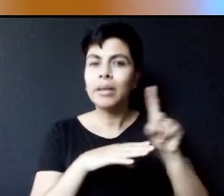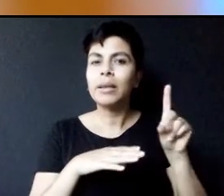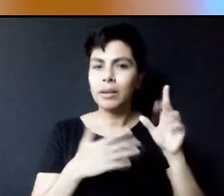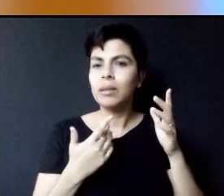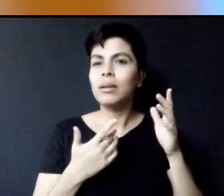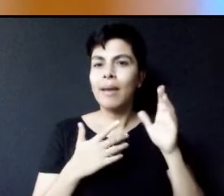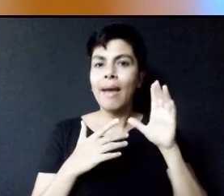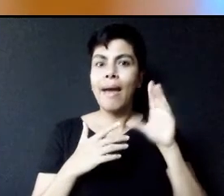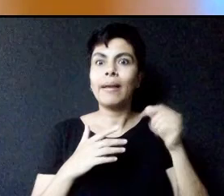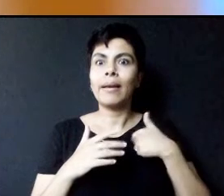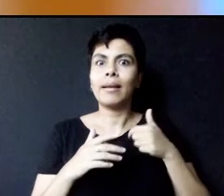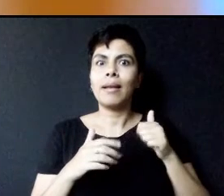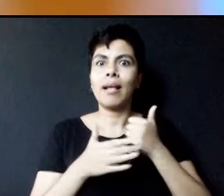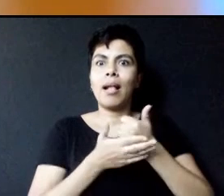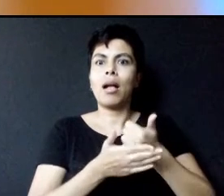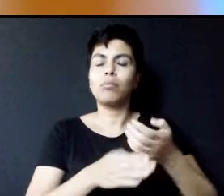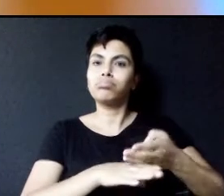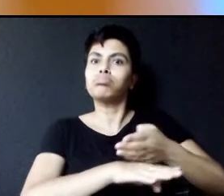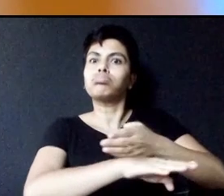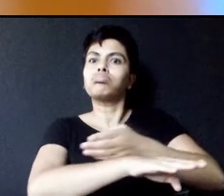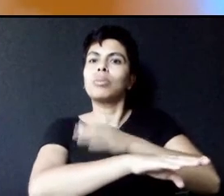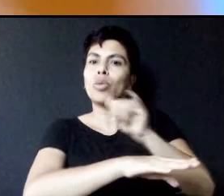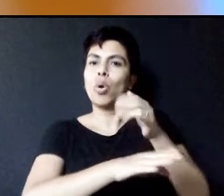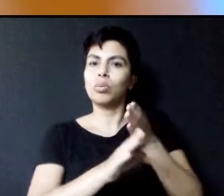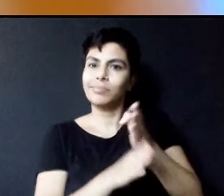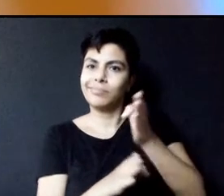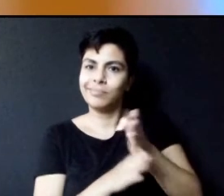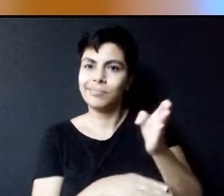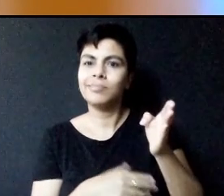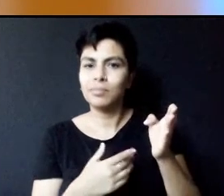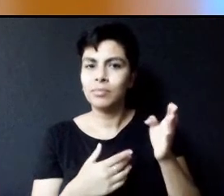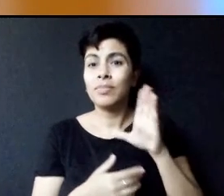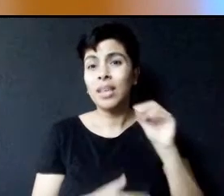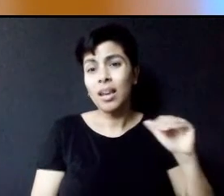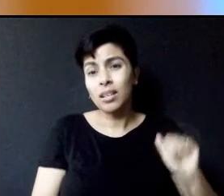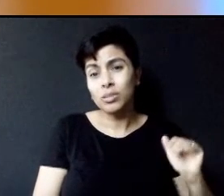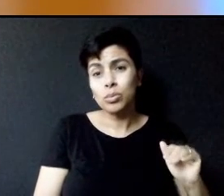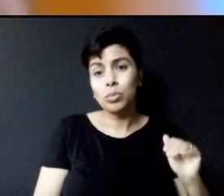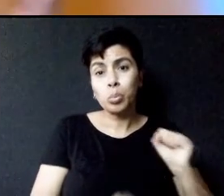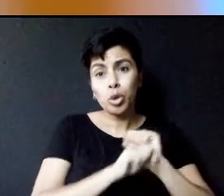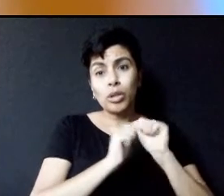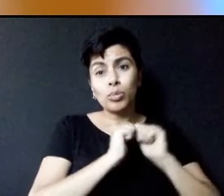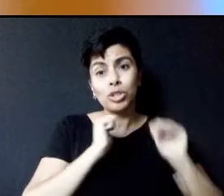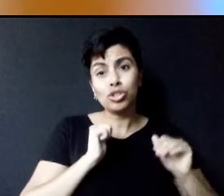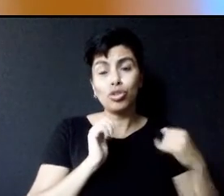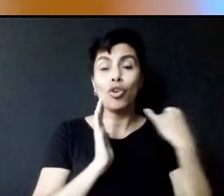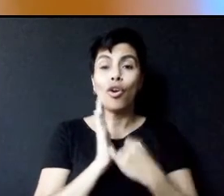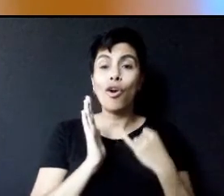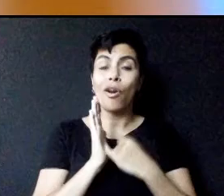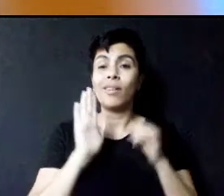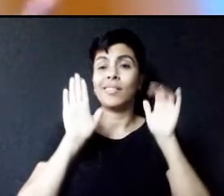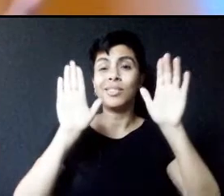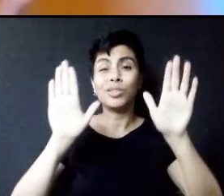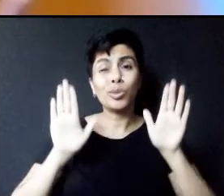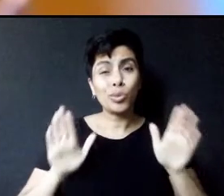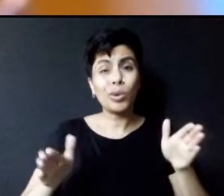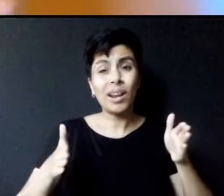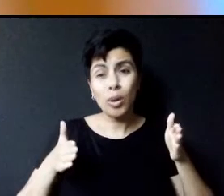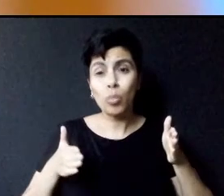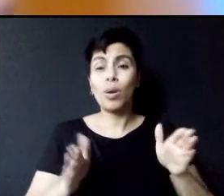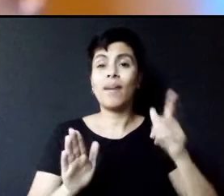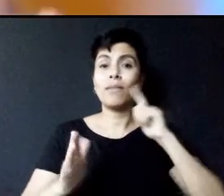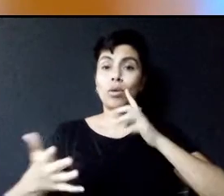further those disciplines further. Okay. And working with very young children as well, art is a really great way for them